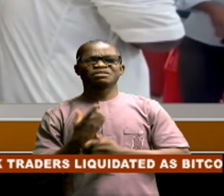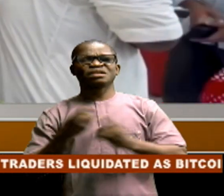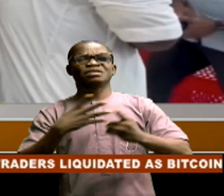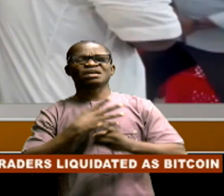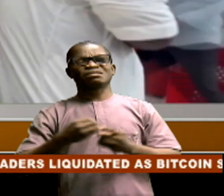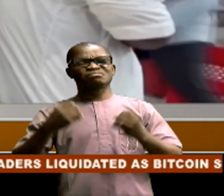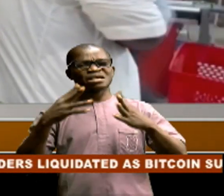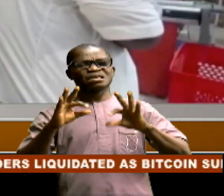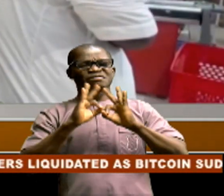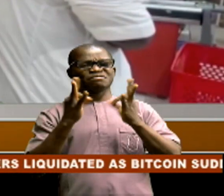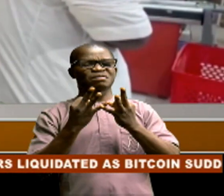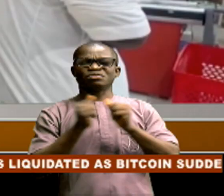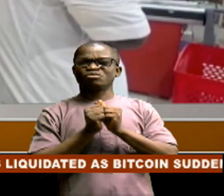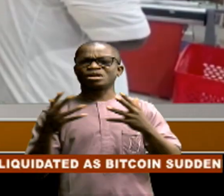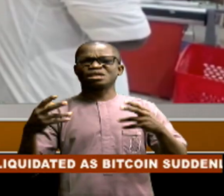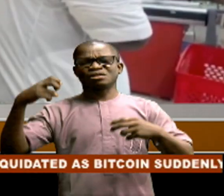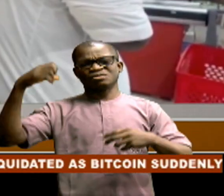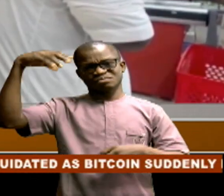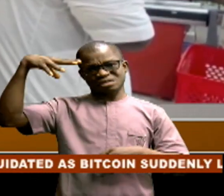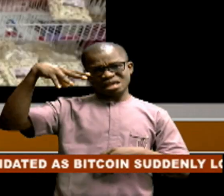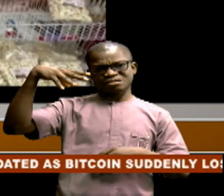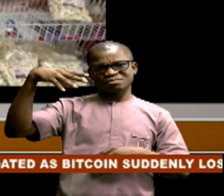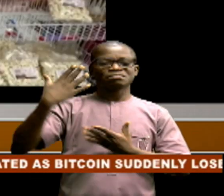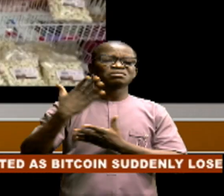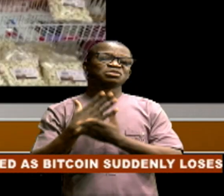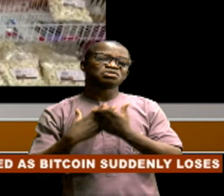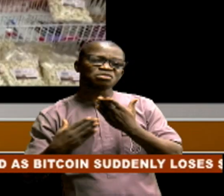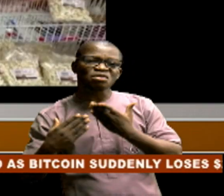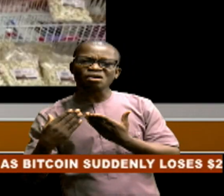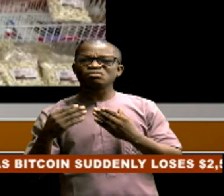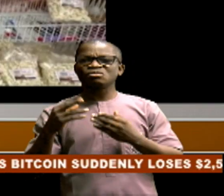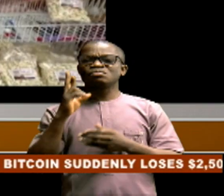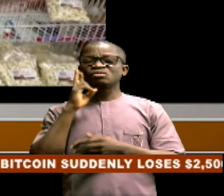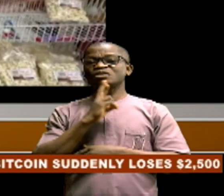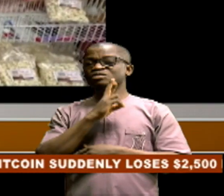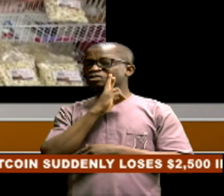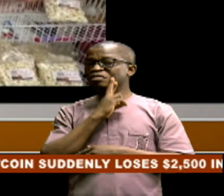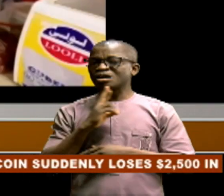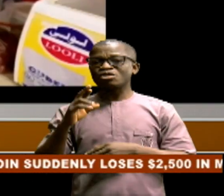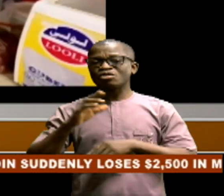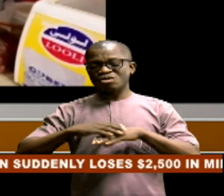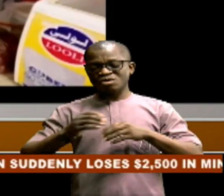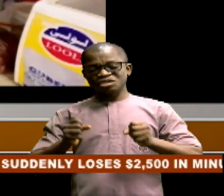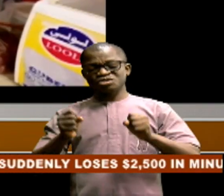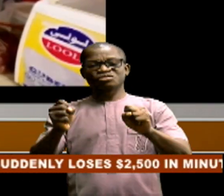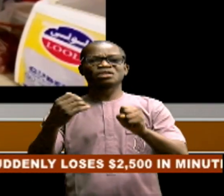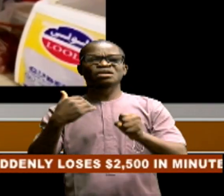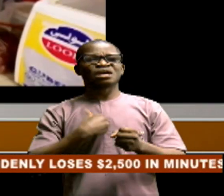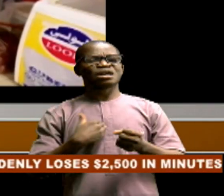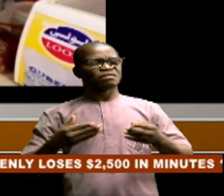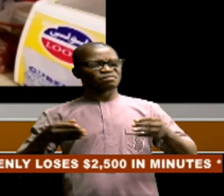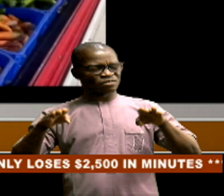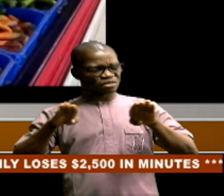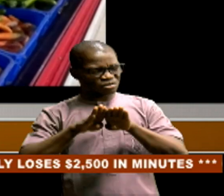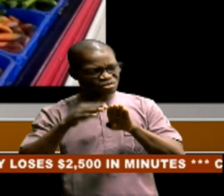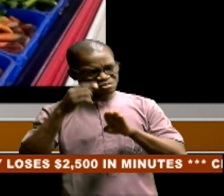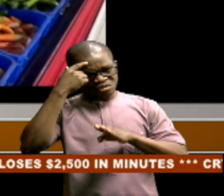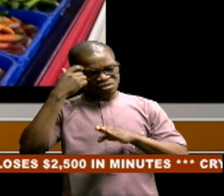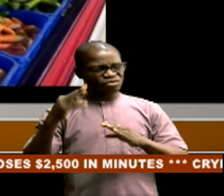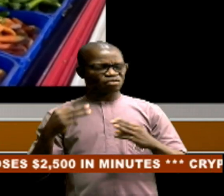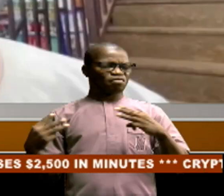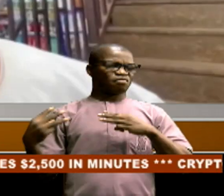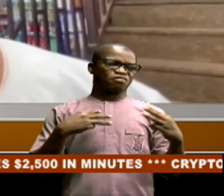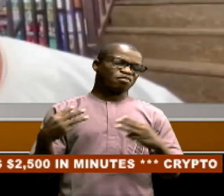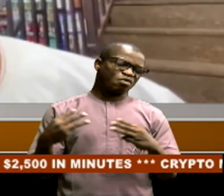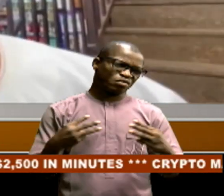families without power. Some stores and restaurants along the streets have also been closed due to the